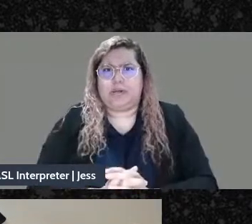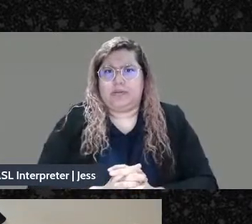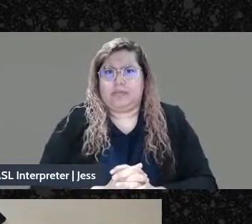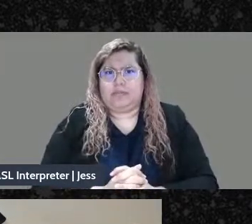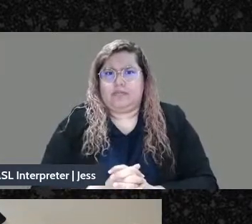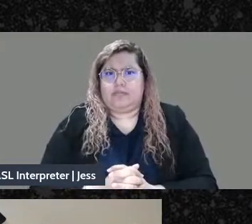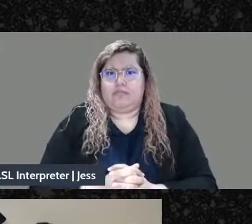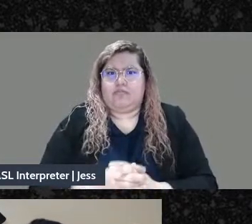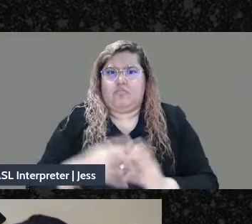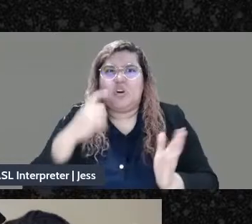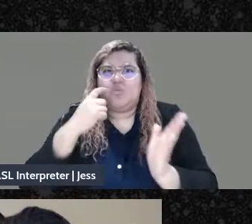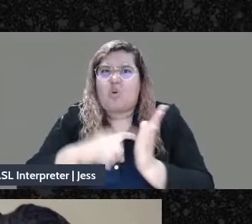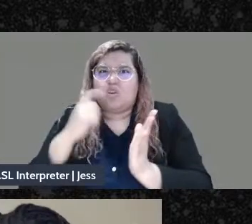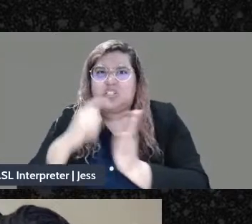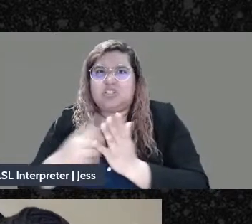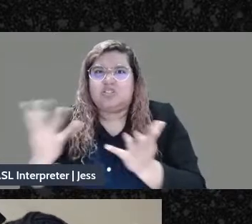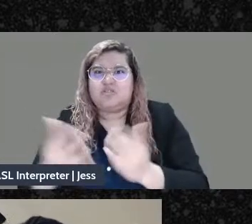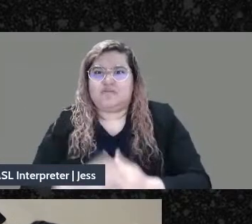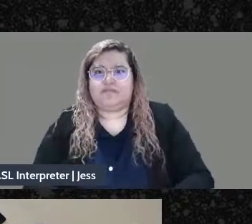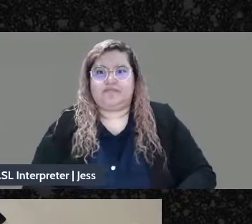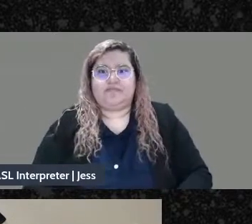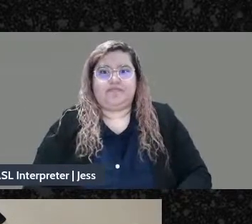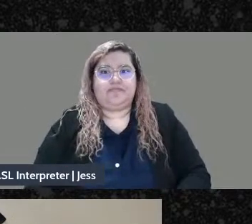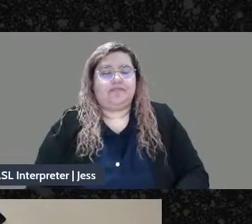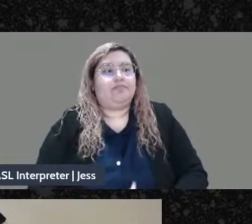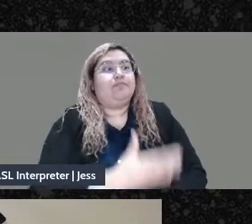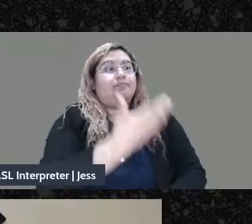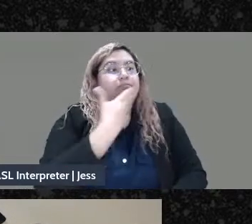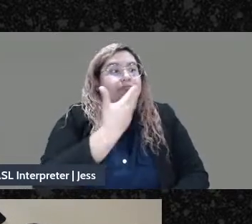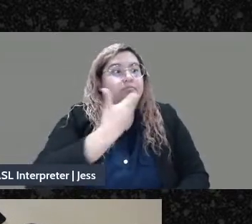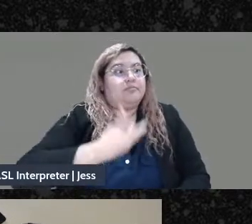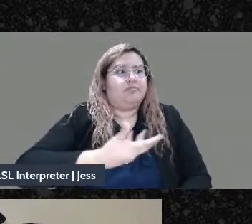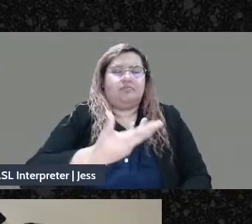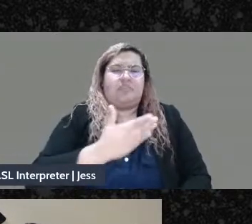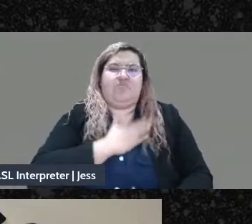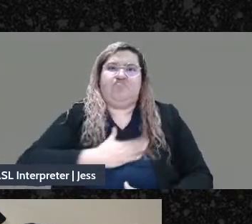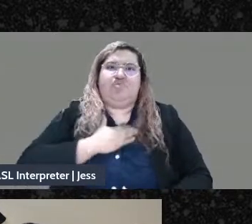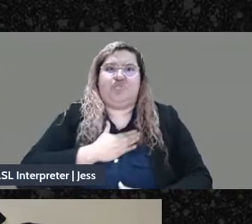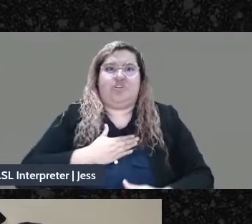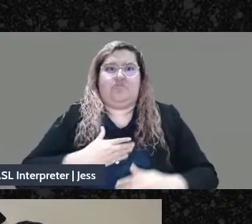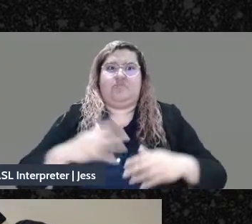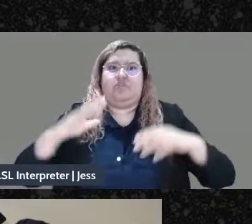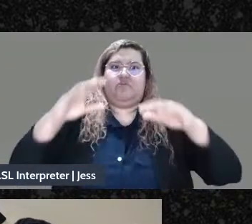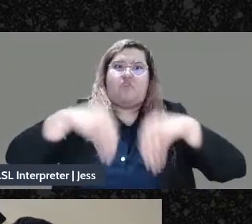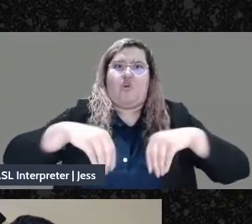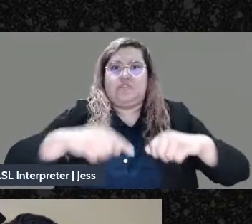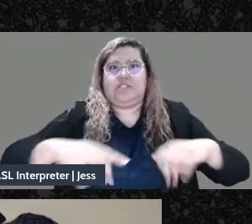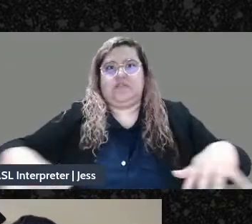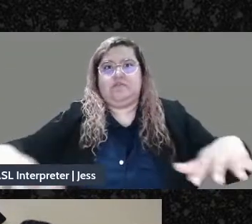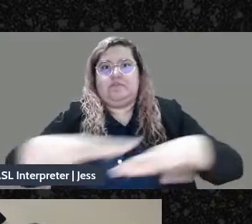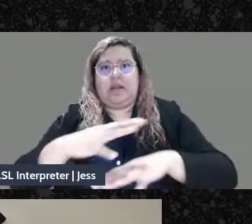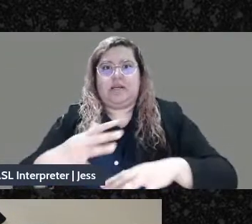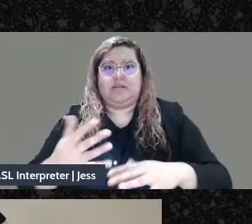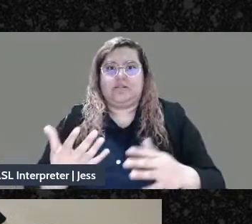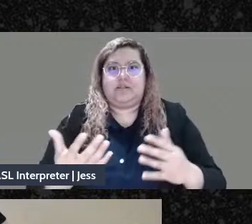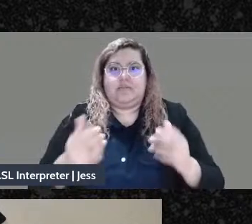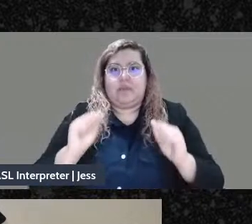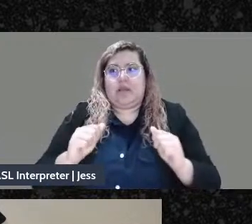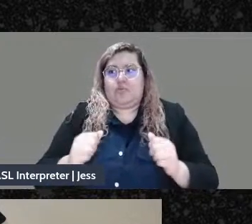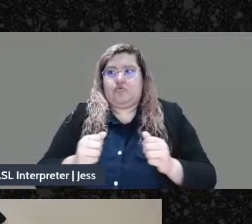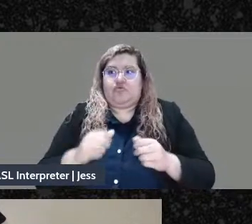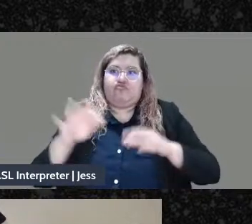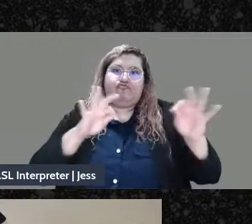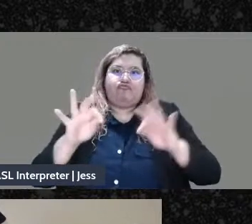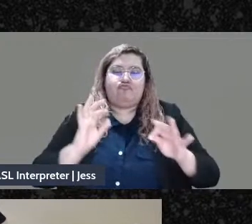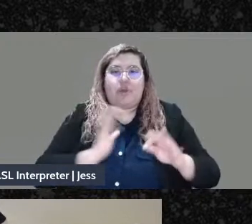Sure. Thanks so much for having me. I just appreciate being in the space and learning with folks and sharing some of our work that we've